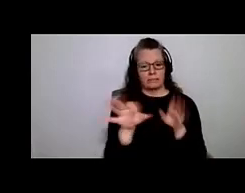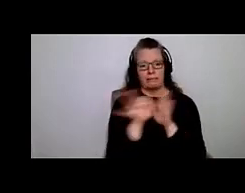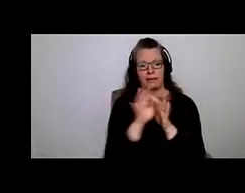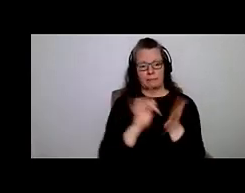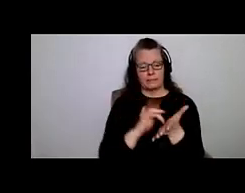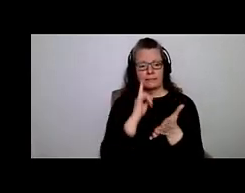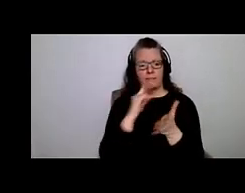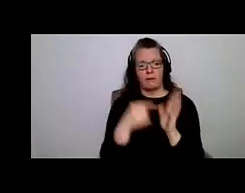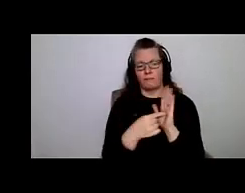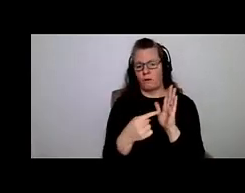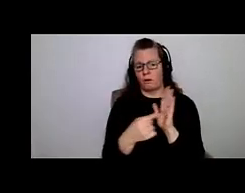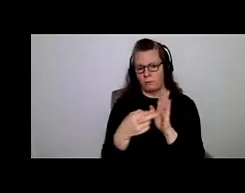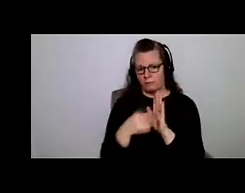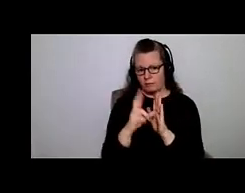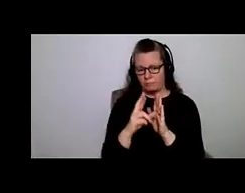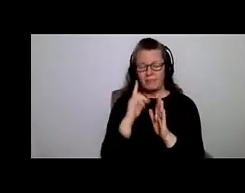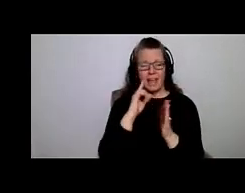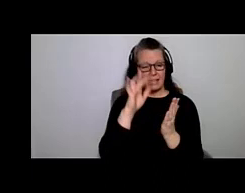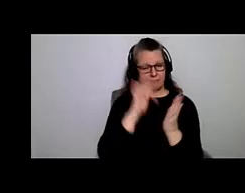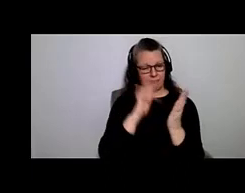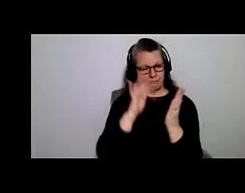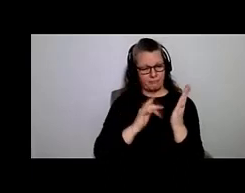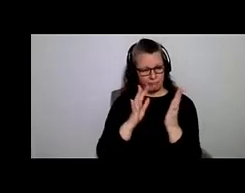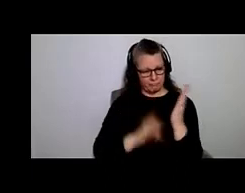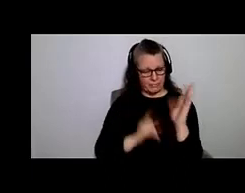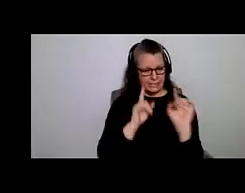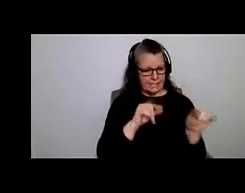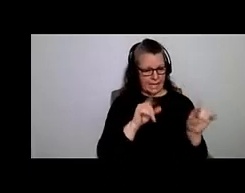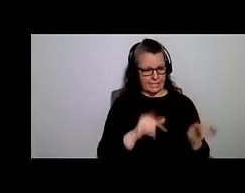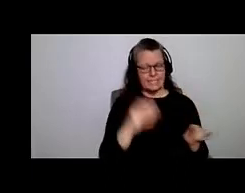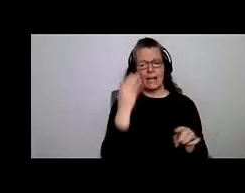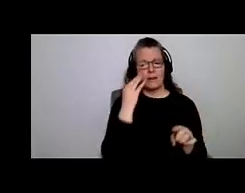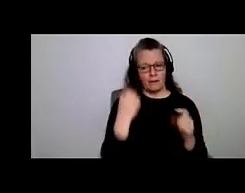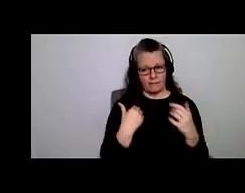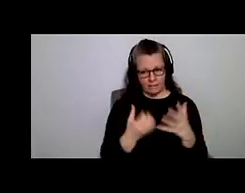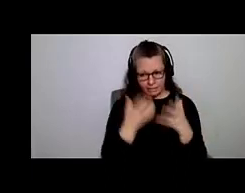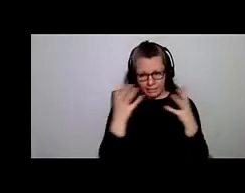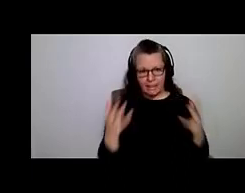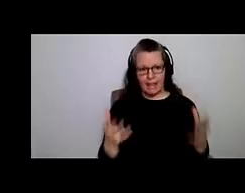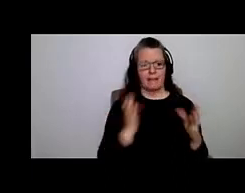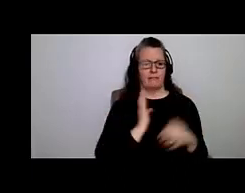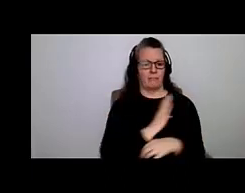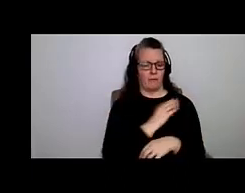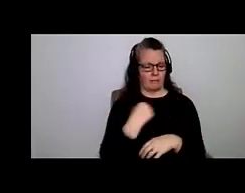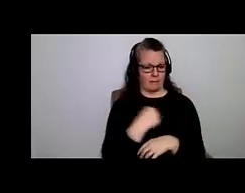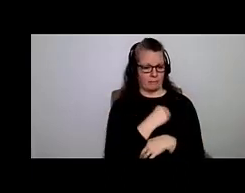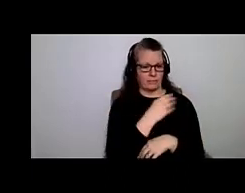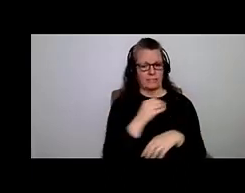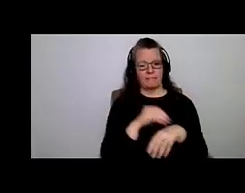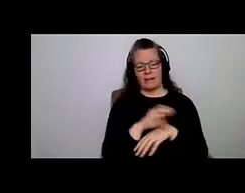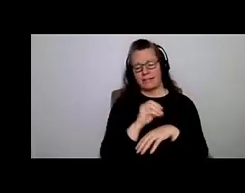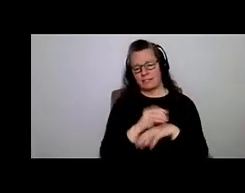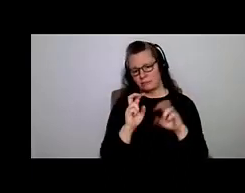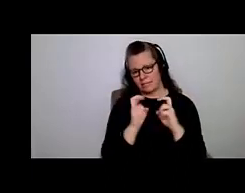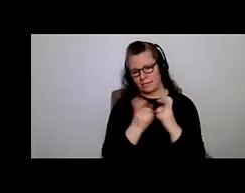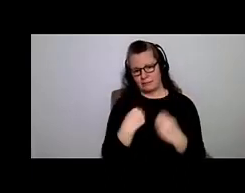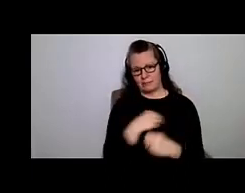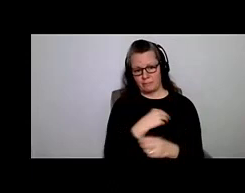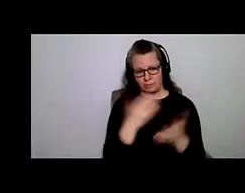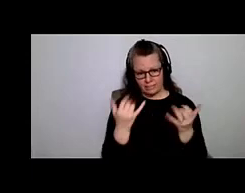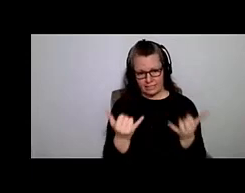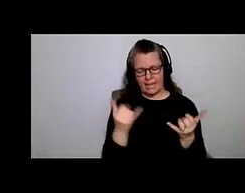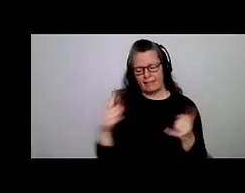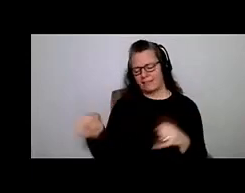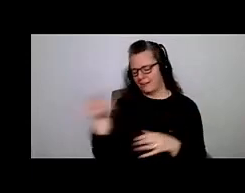I scrolled through the attendees today, and I know we have a number of board members and advisory council members here today. So they're very familiar with the kind